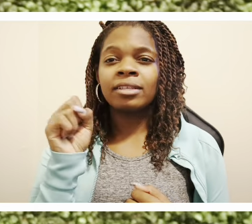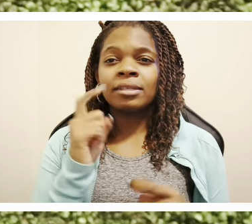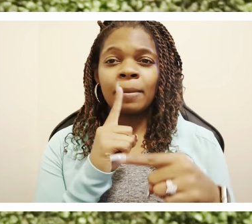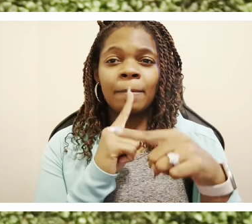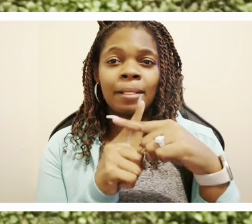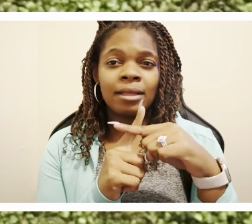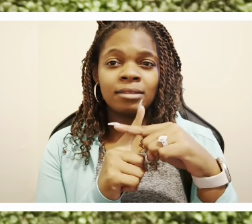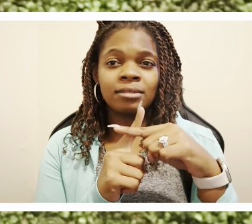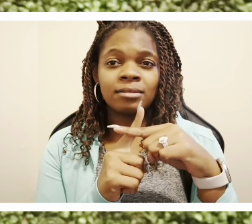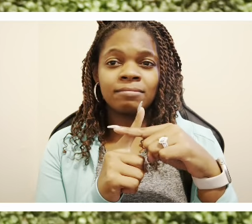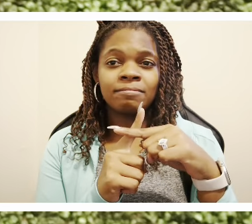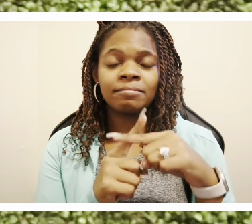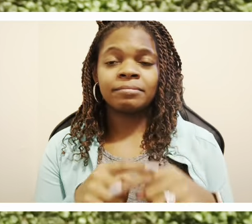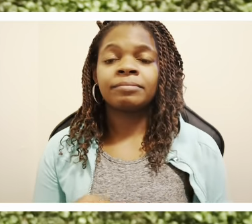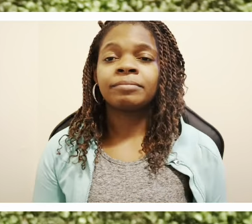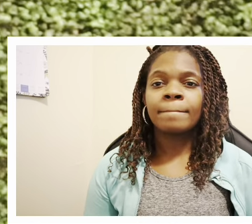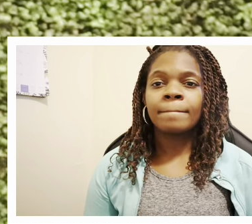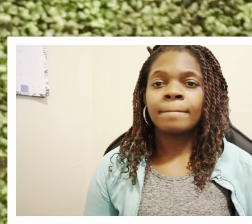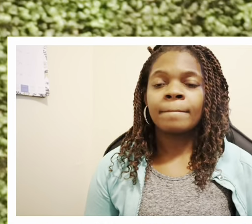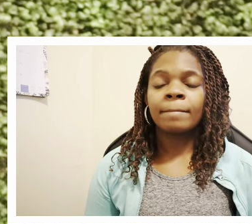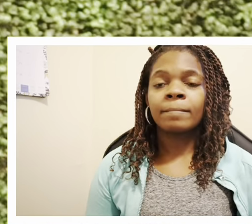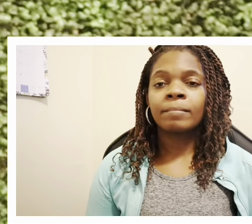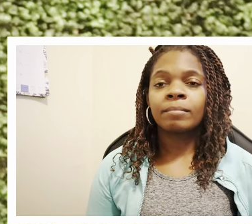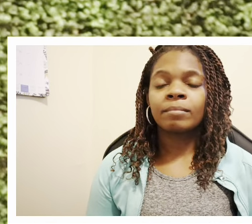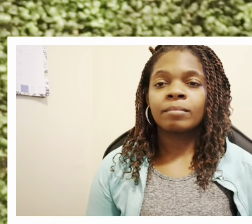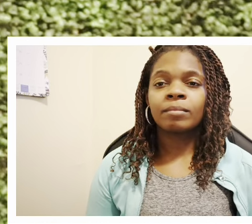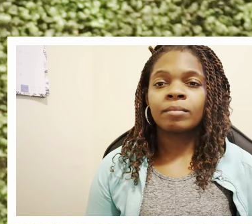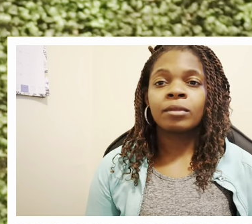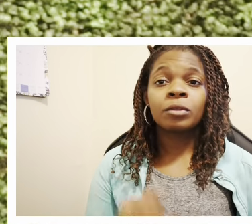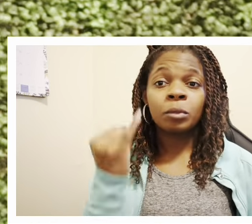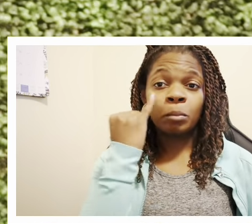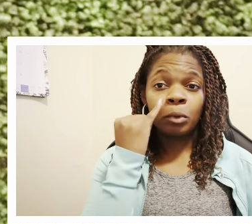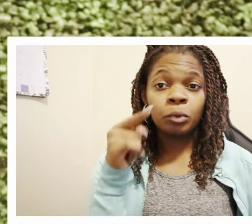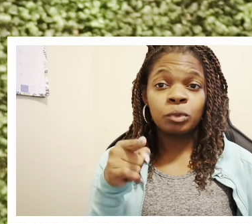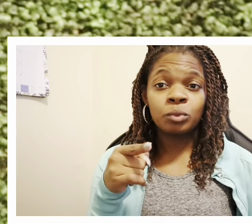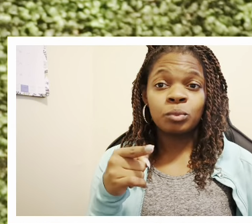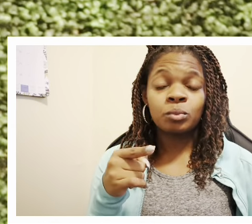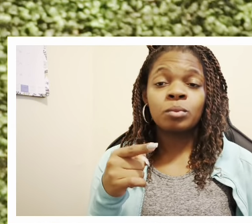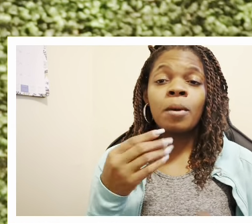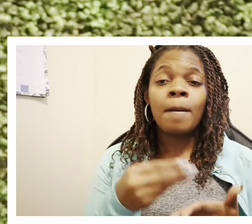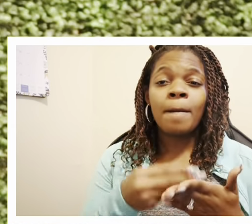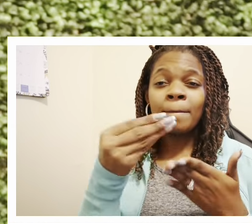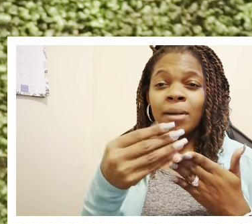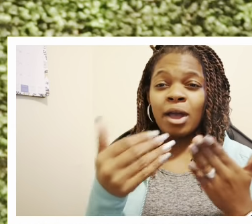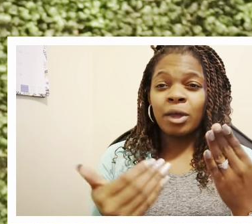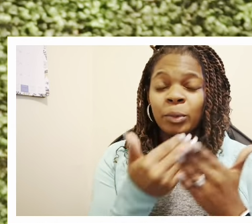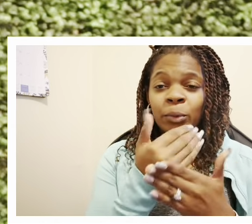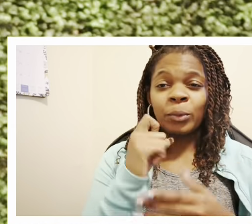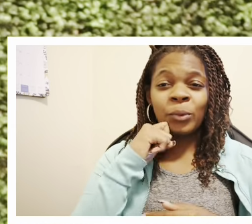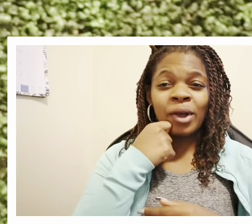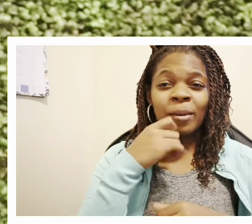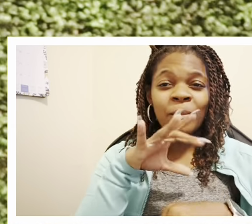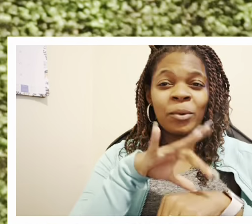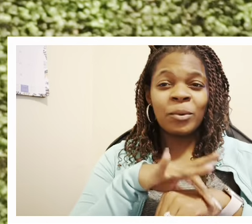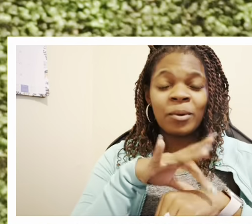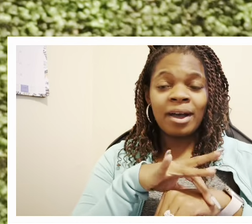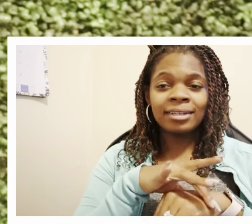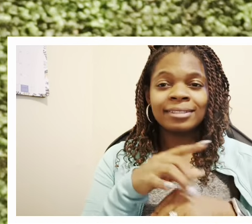got this new Series 7, I went from a 7 to the 3, which I'll be doing a comparison with those two soon in a later